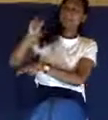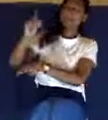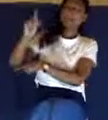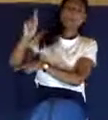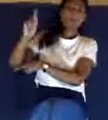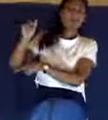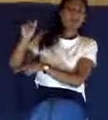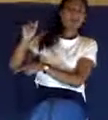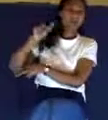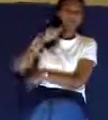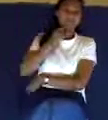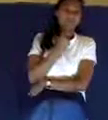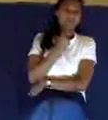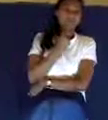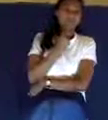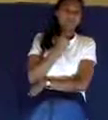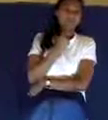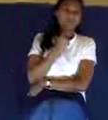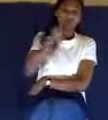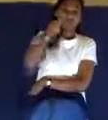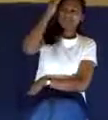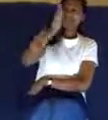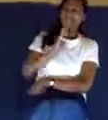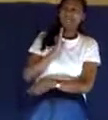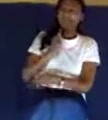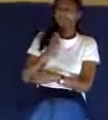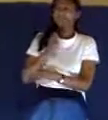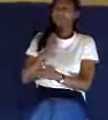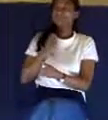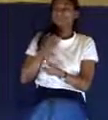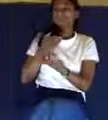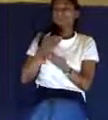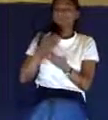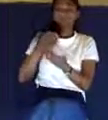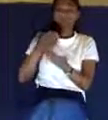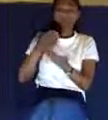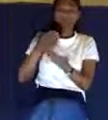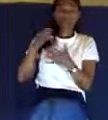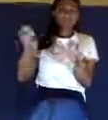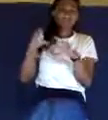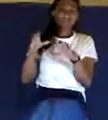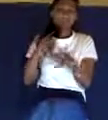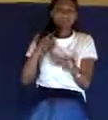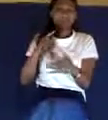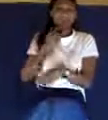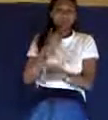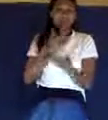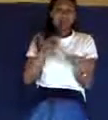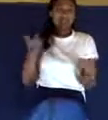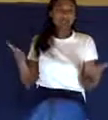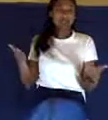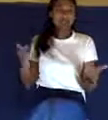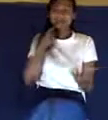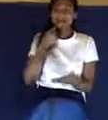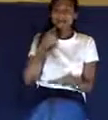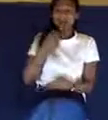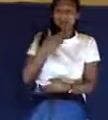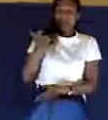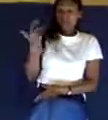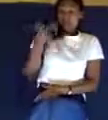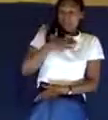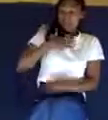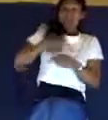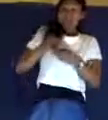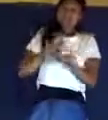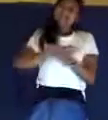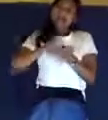very bitterly with me." There's a play on words. Naomi means pleasant. Mara means bitter. Don't call me Naomi pleasant. Call